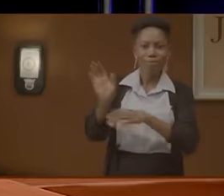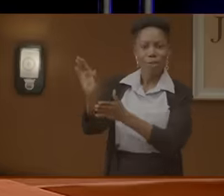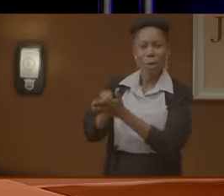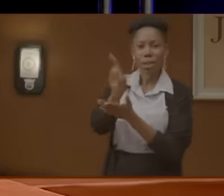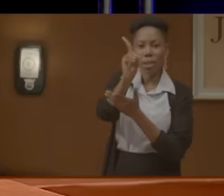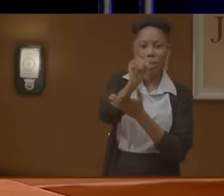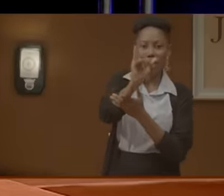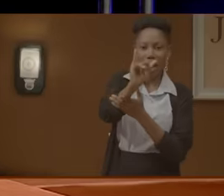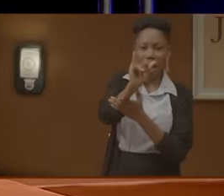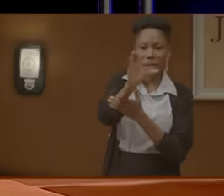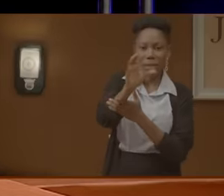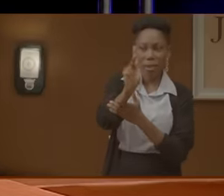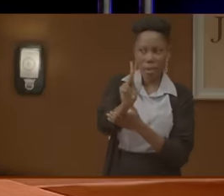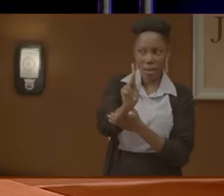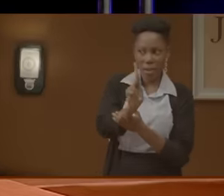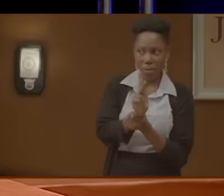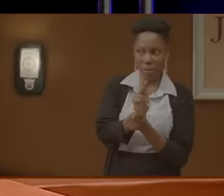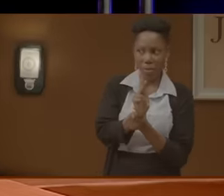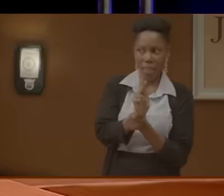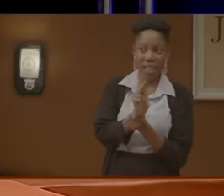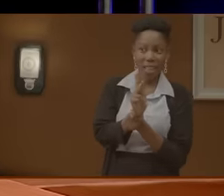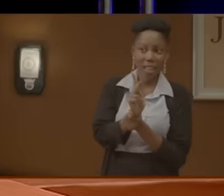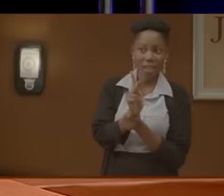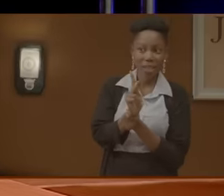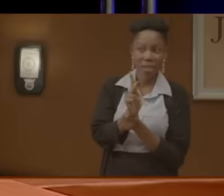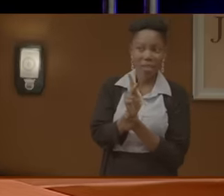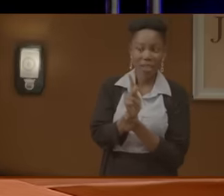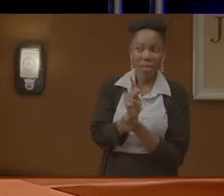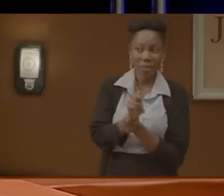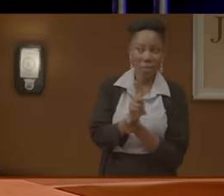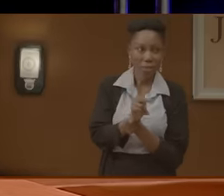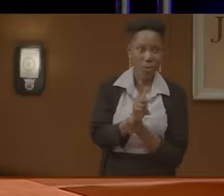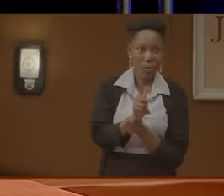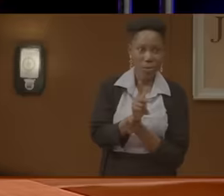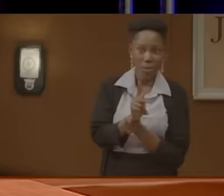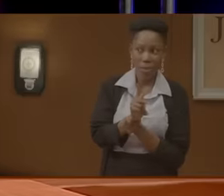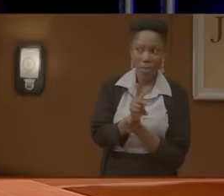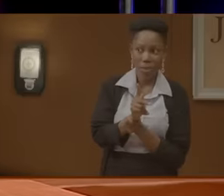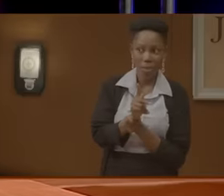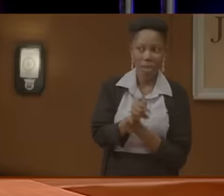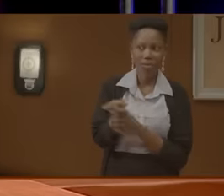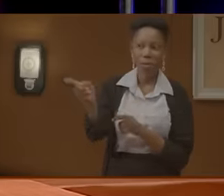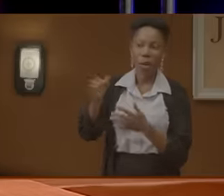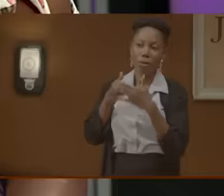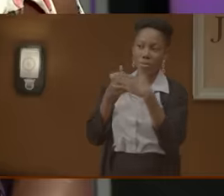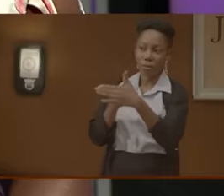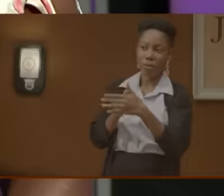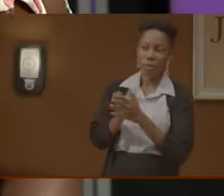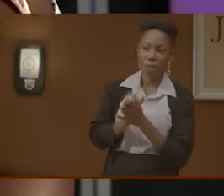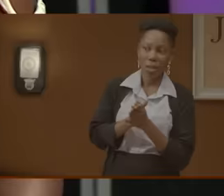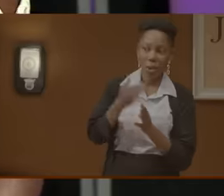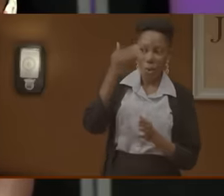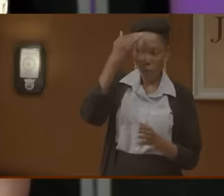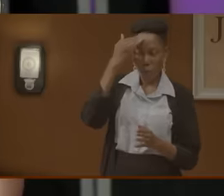I don't need to bring. Let her. Let us see. Turn it to I her. I don't need to bring her. To her, to her. You start talk. No, why are you telling me? I said to her. She wants to see. I don't need to bring